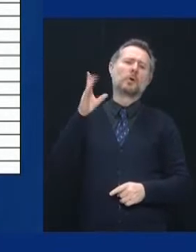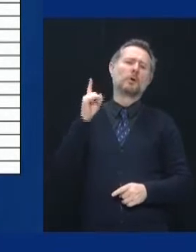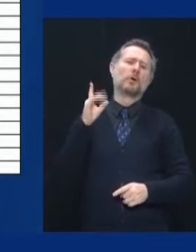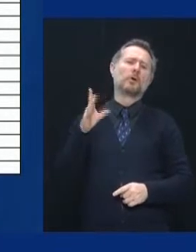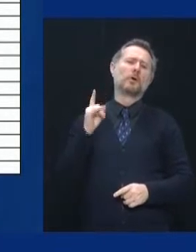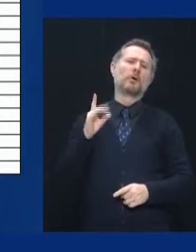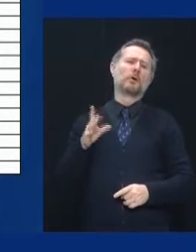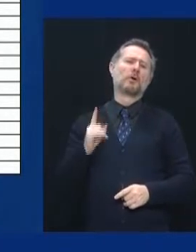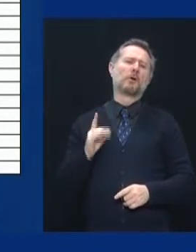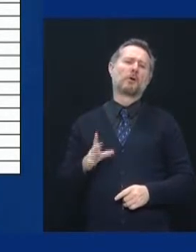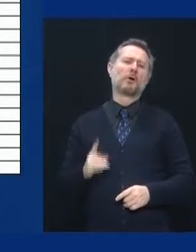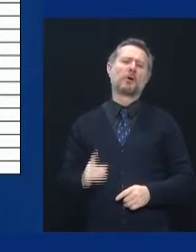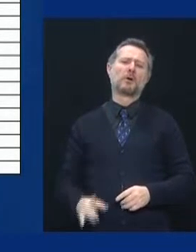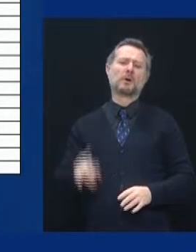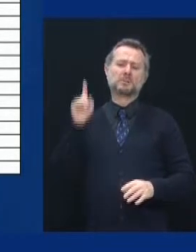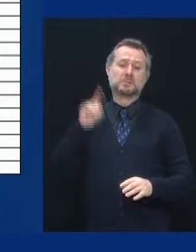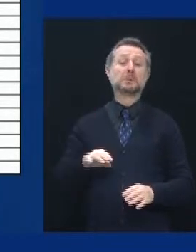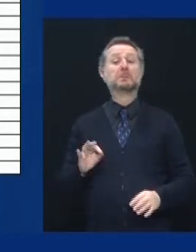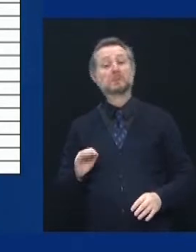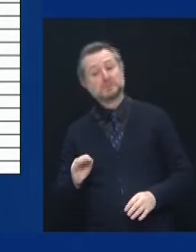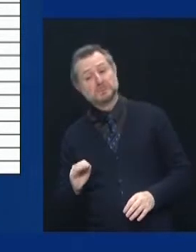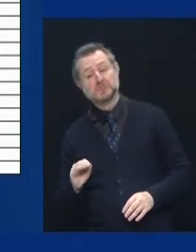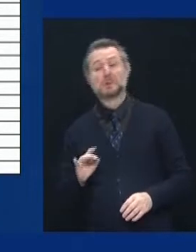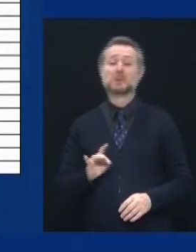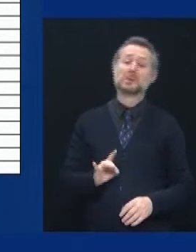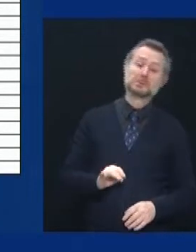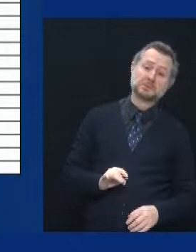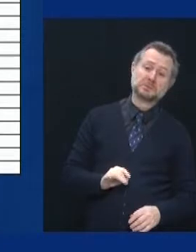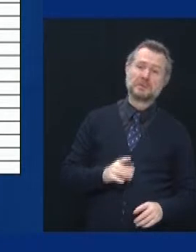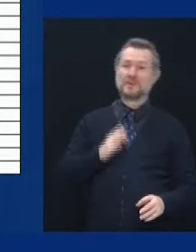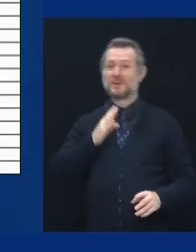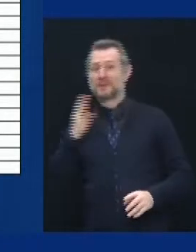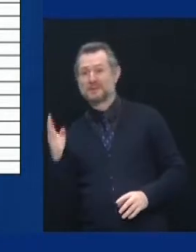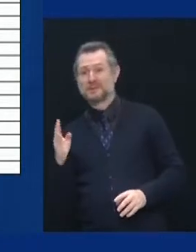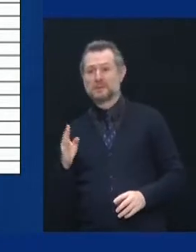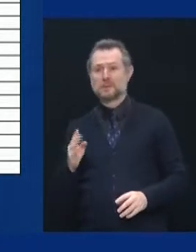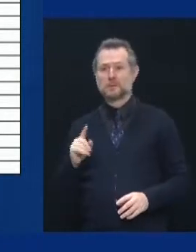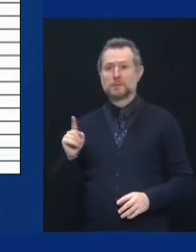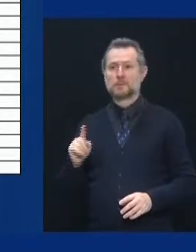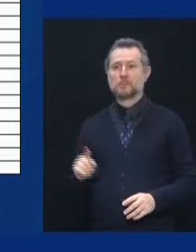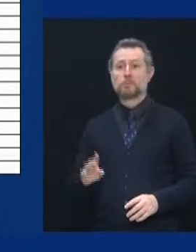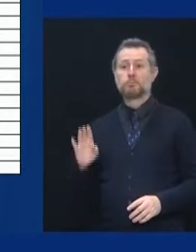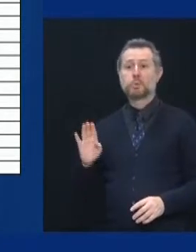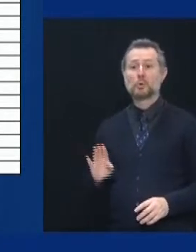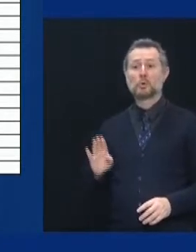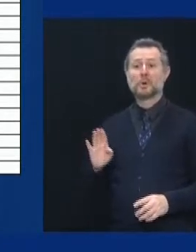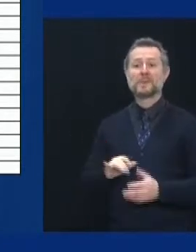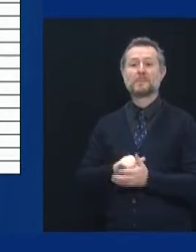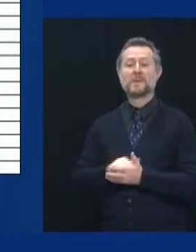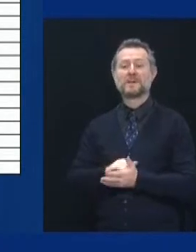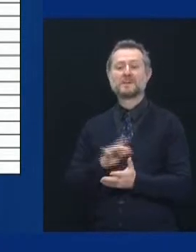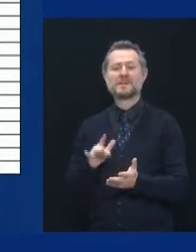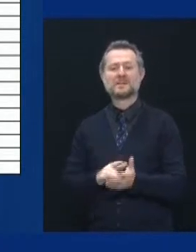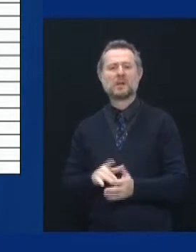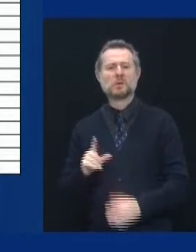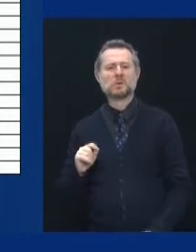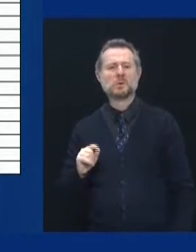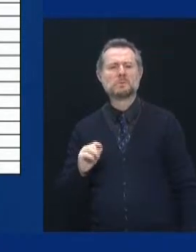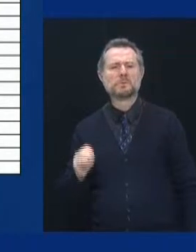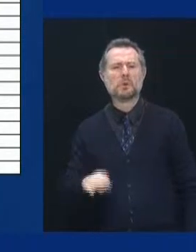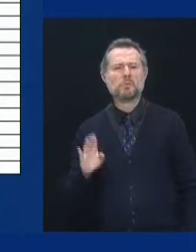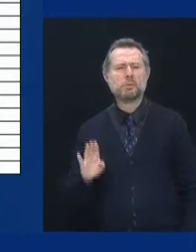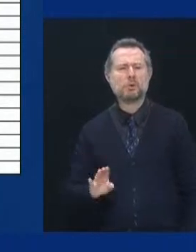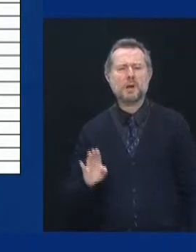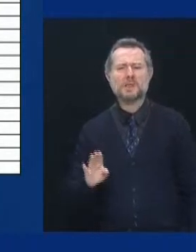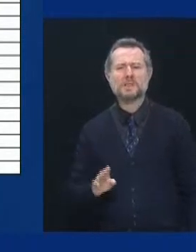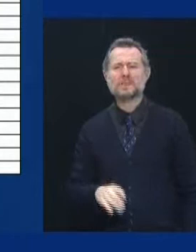number in the 90s, 80s, and then you go to Brooklyn Plaza Medical Center, 20%. Union Community